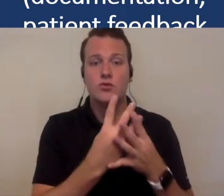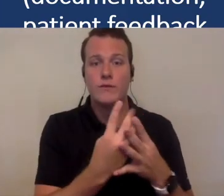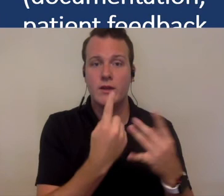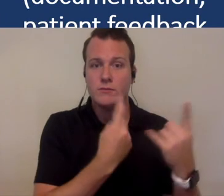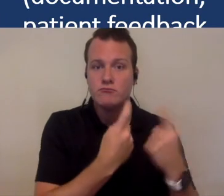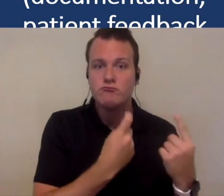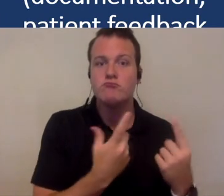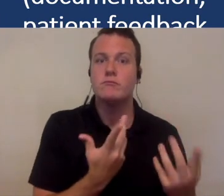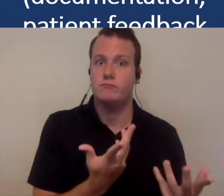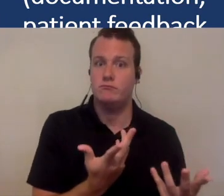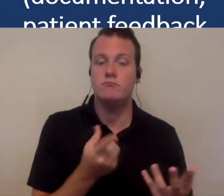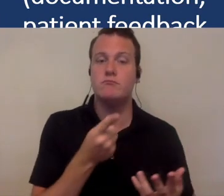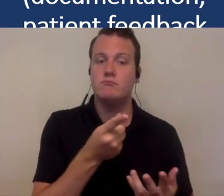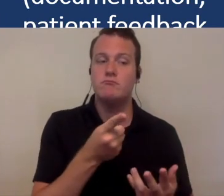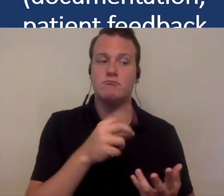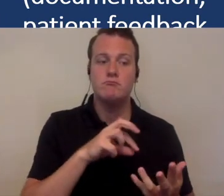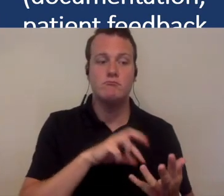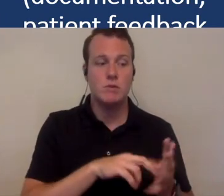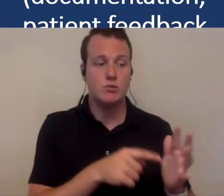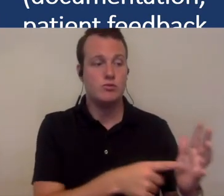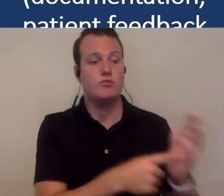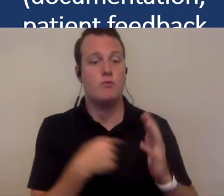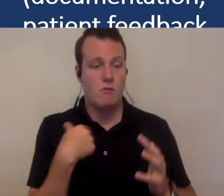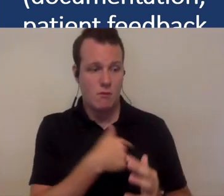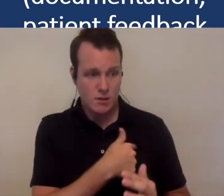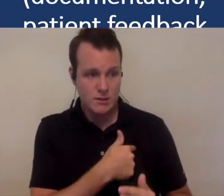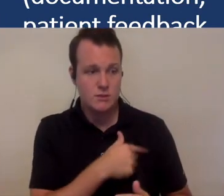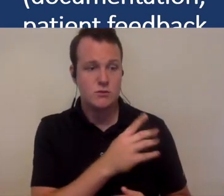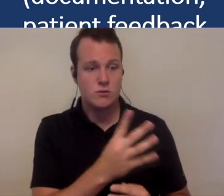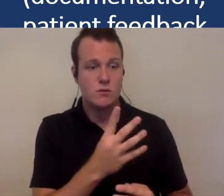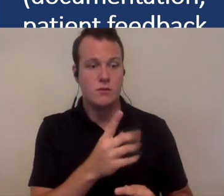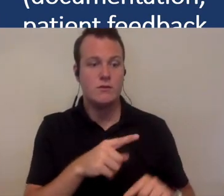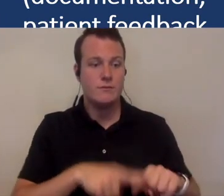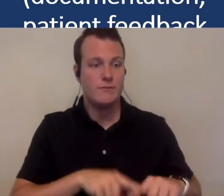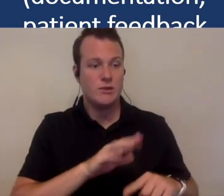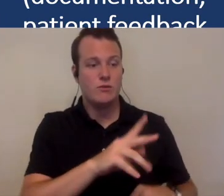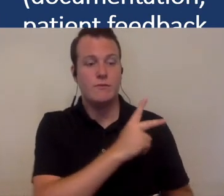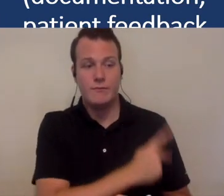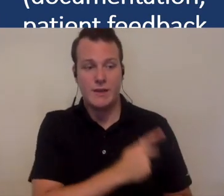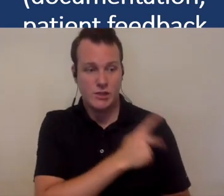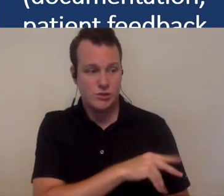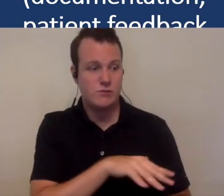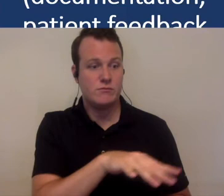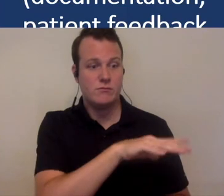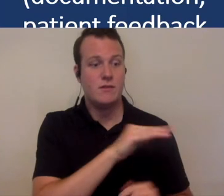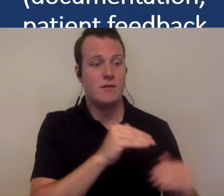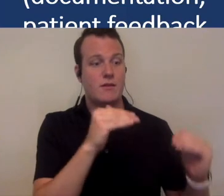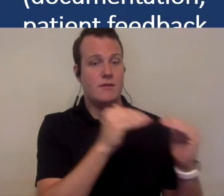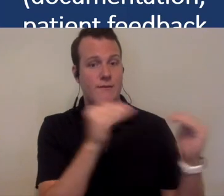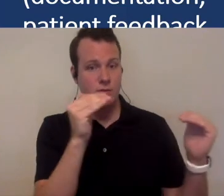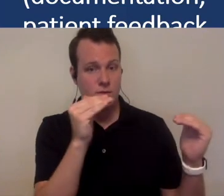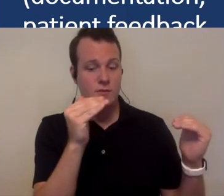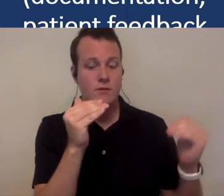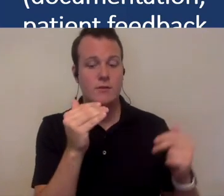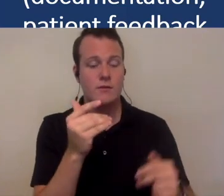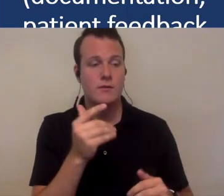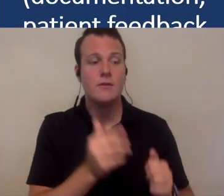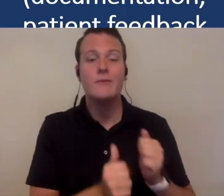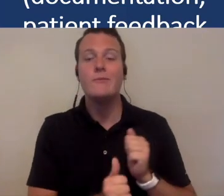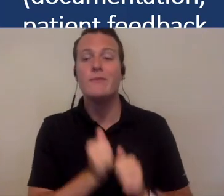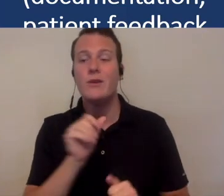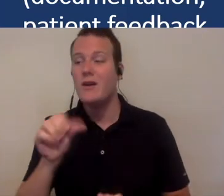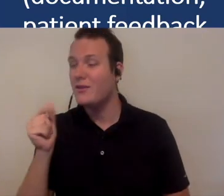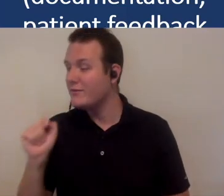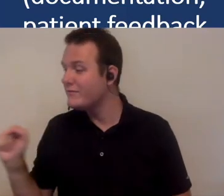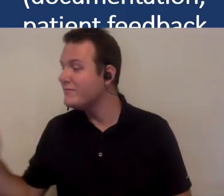that your satisfaction rating based on your patient load was at such a level. And most of the